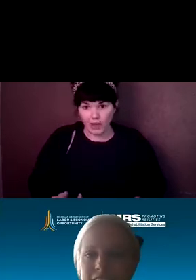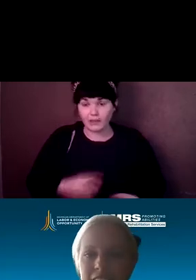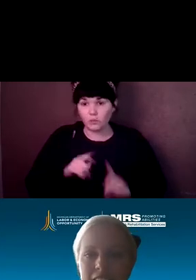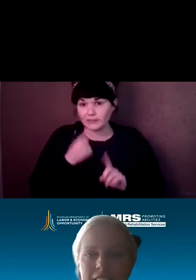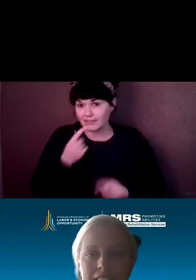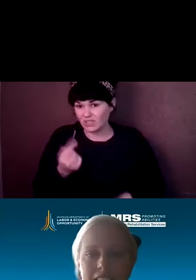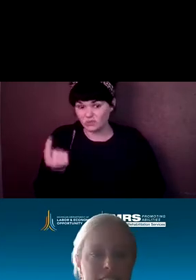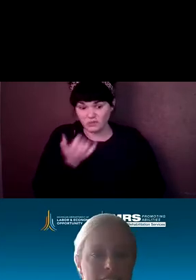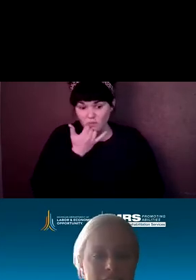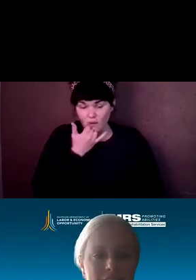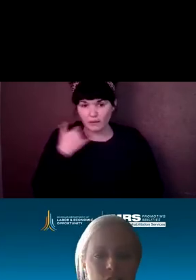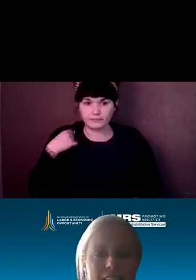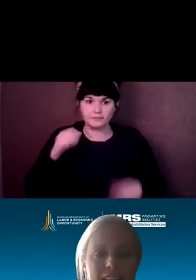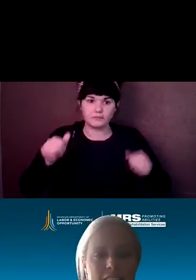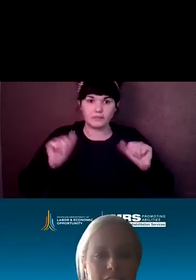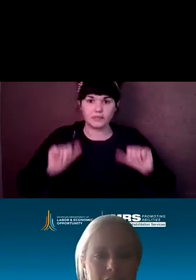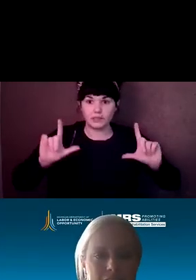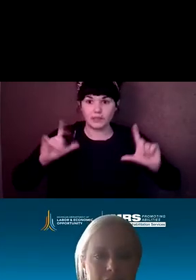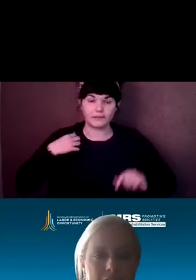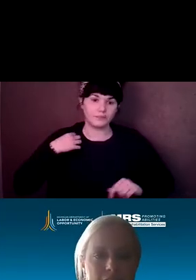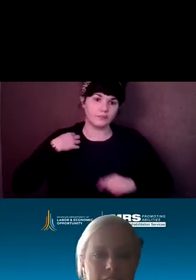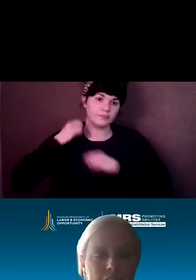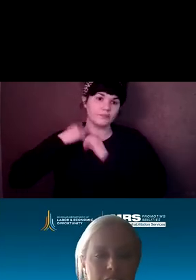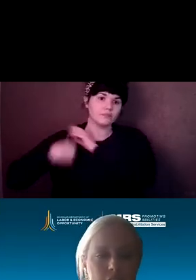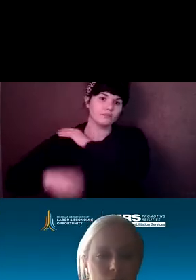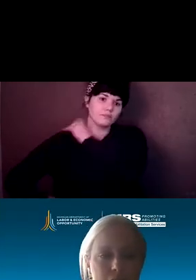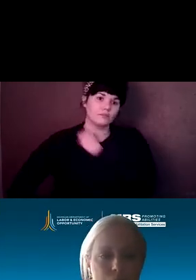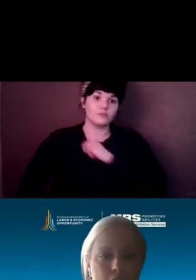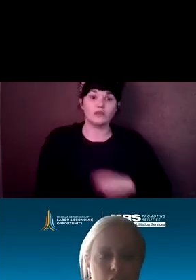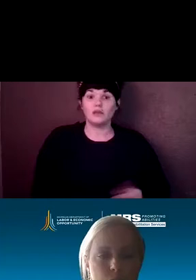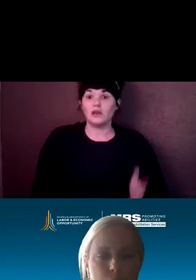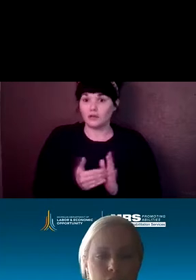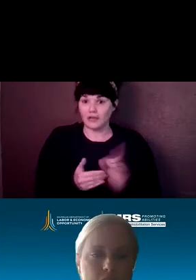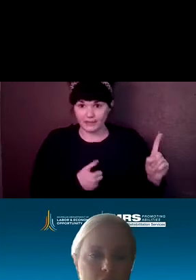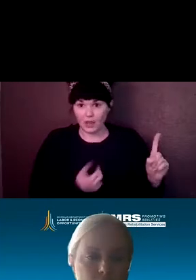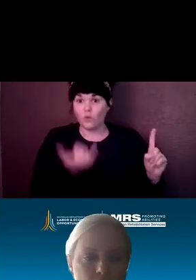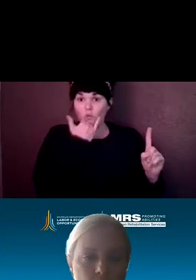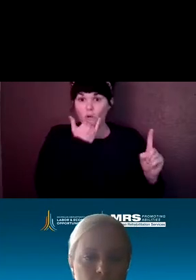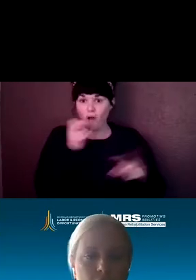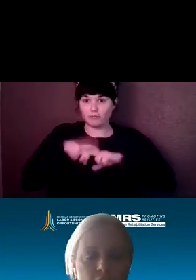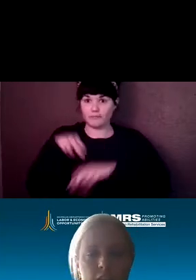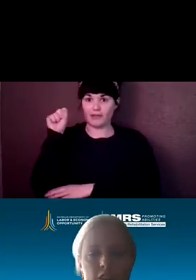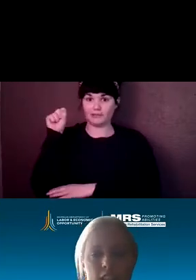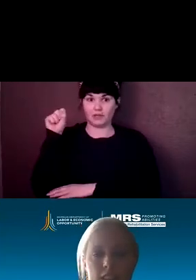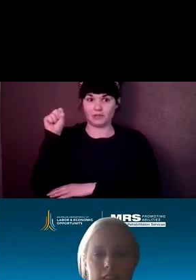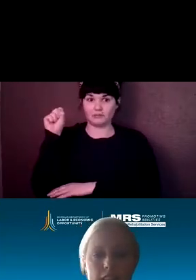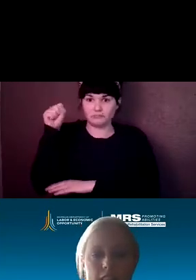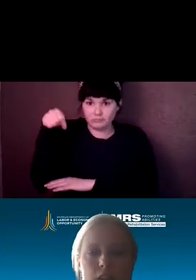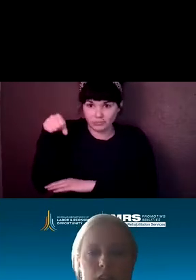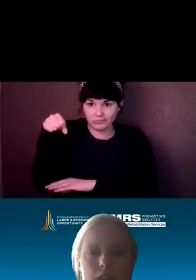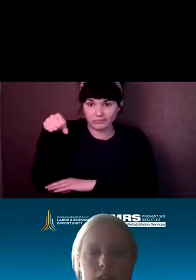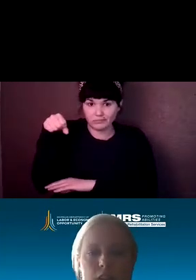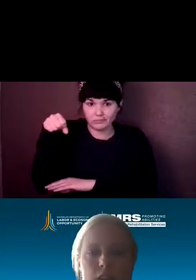Next slide. So take a look again at the incorrect posture where the person is hunched over versus